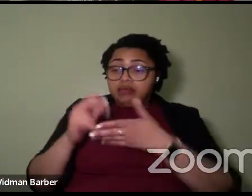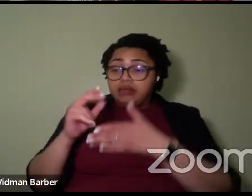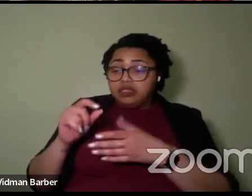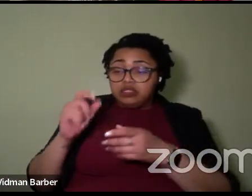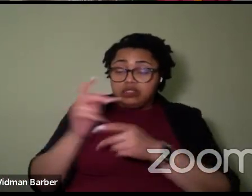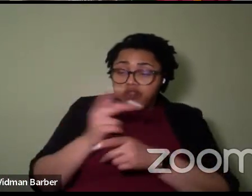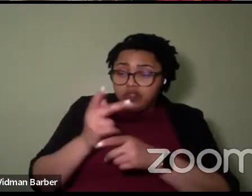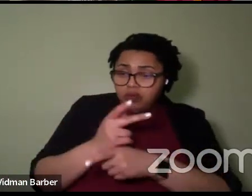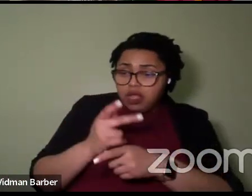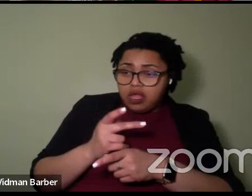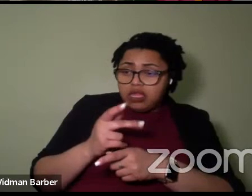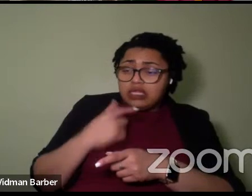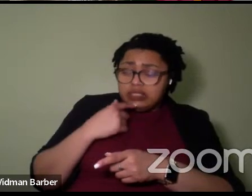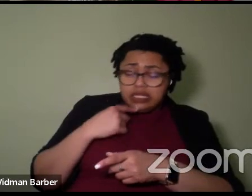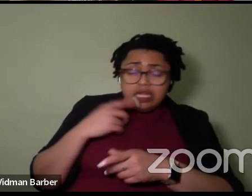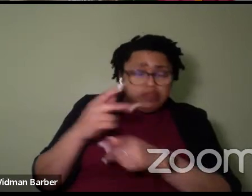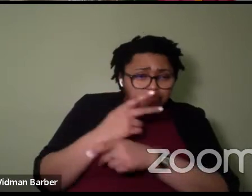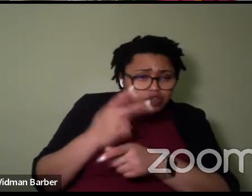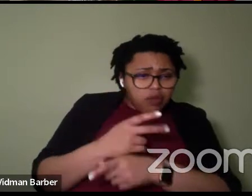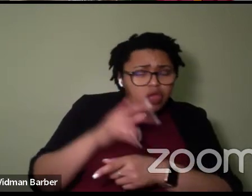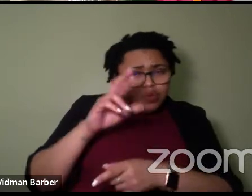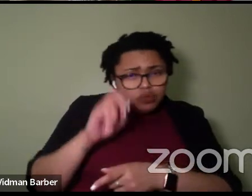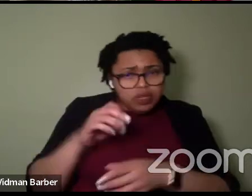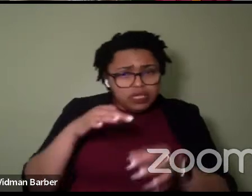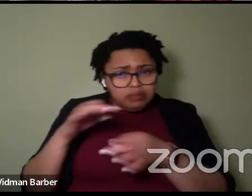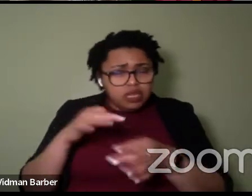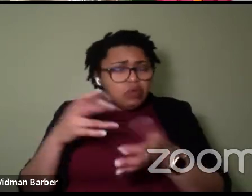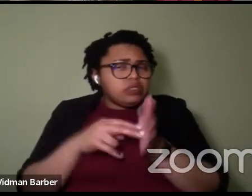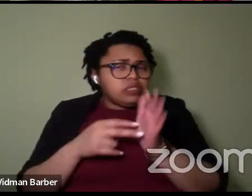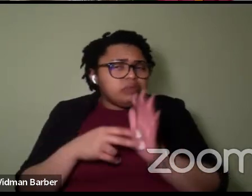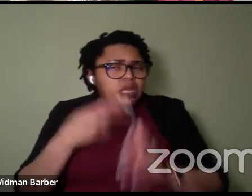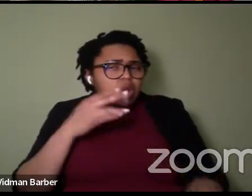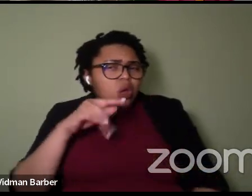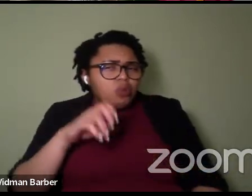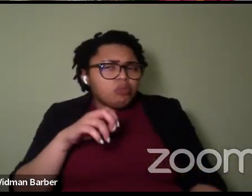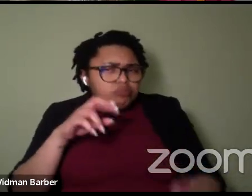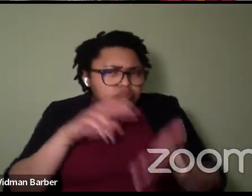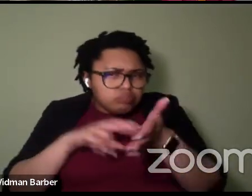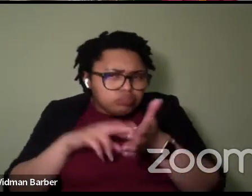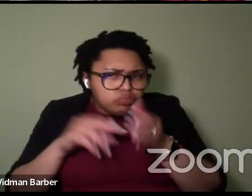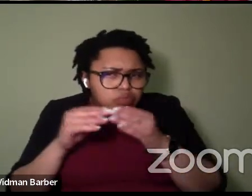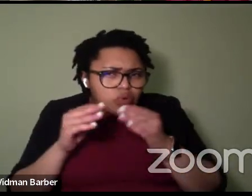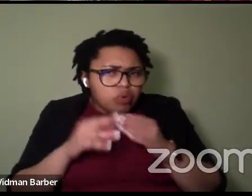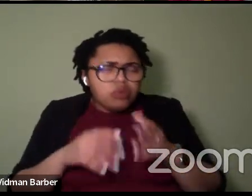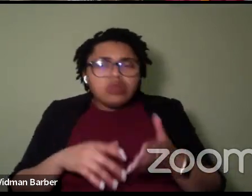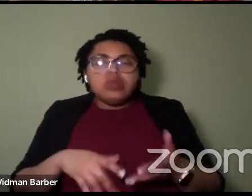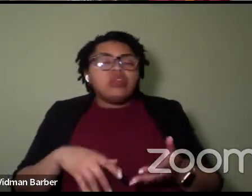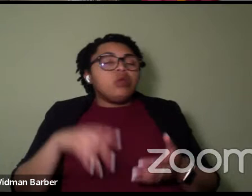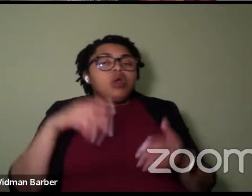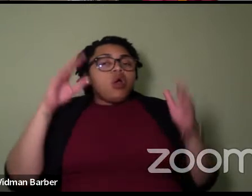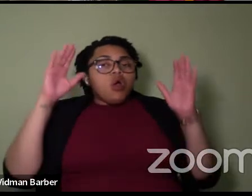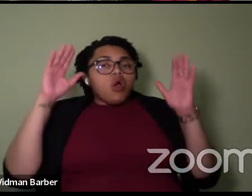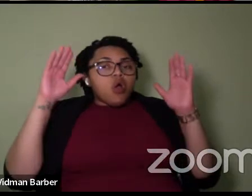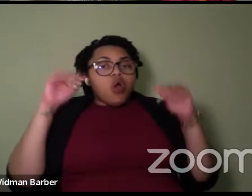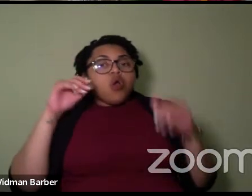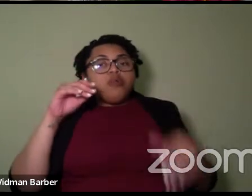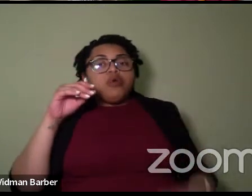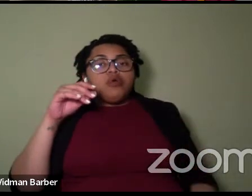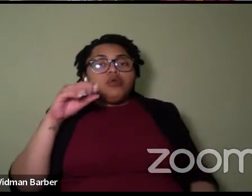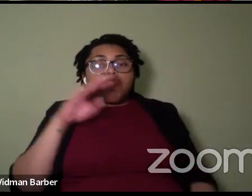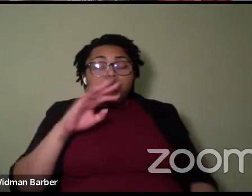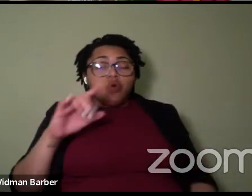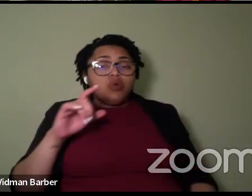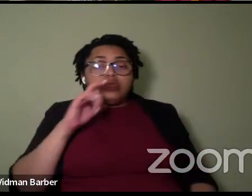then you can stay hopeful. Hopeful is not often this kind of pie in the sky, puppies and rainbows that we think about. It's a